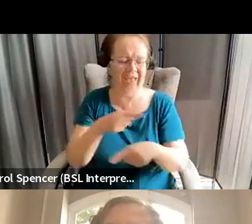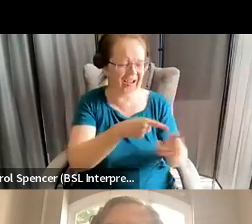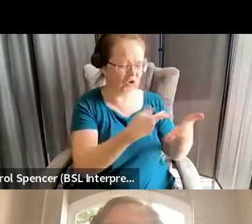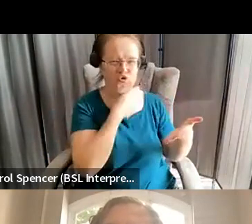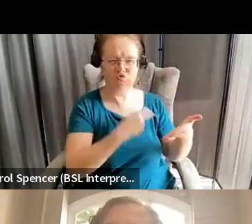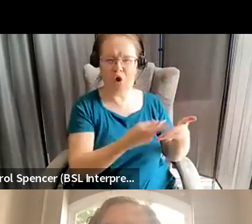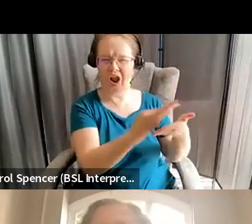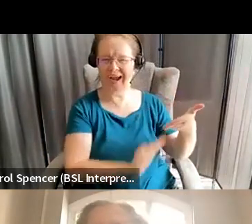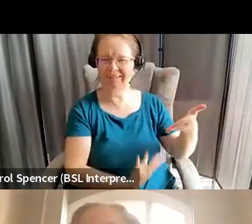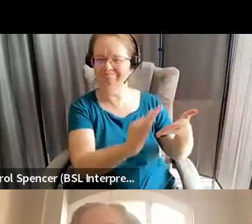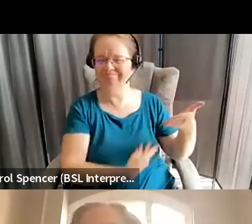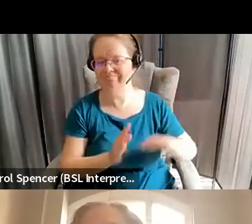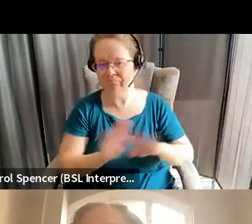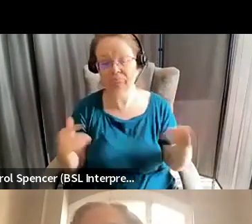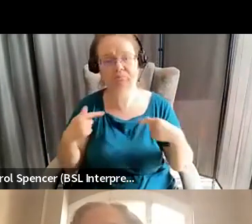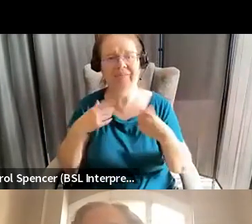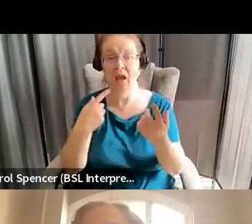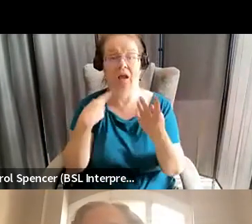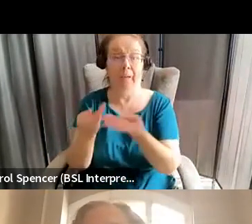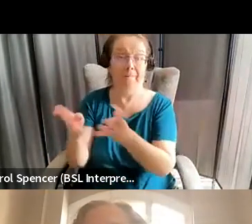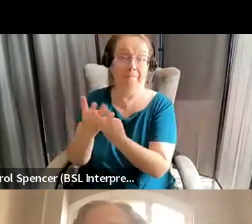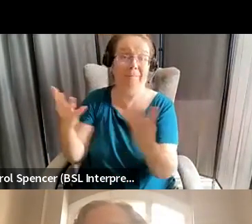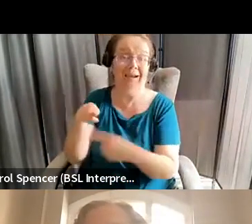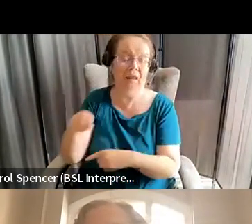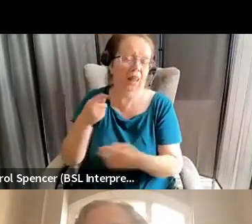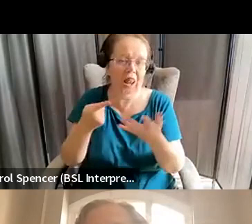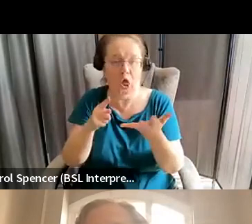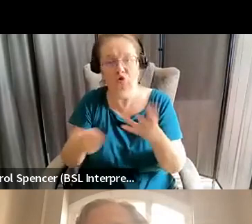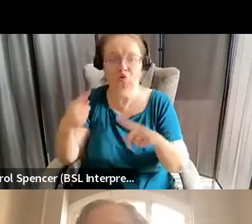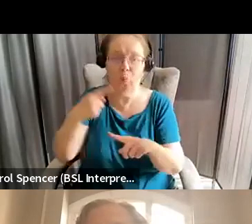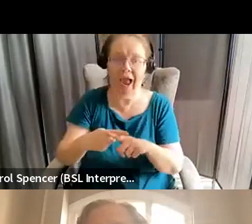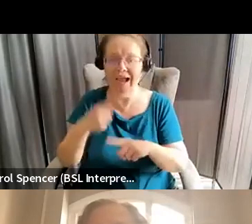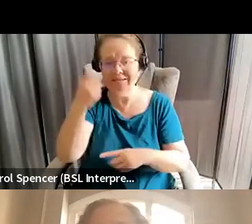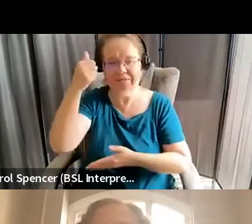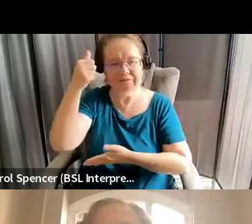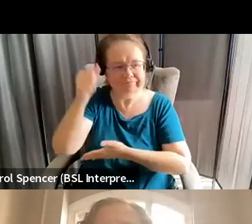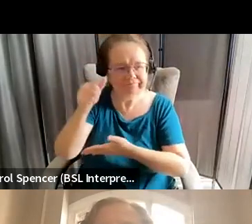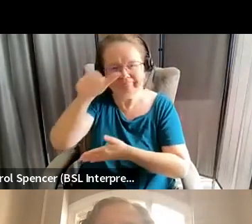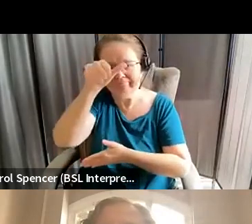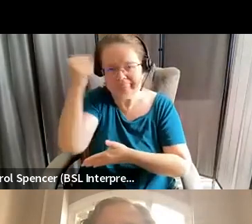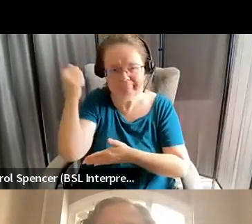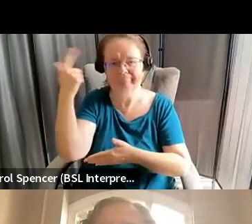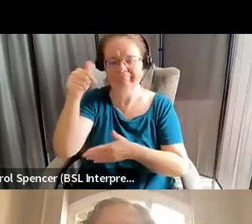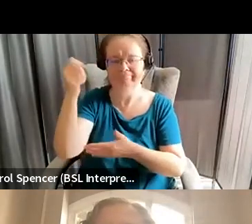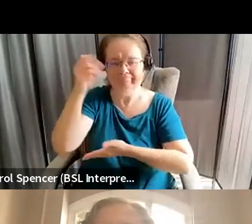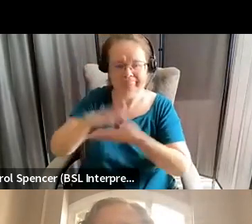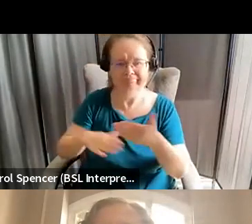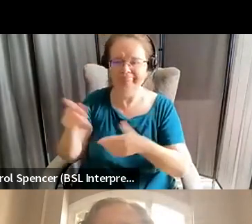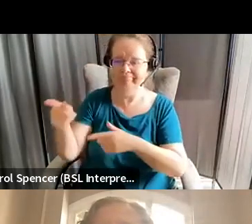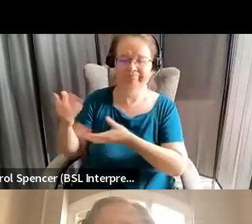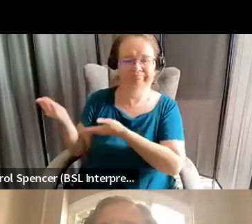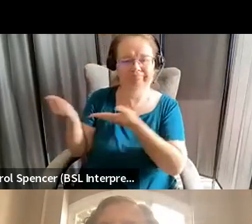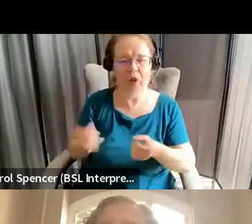I have here today with me a brilliant panel of UX accessibility and inclusion experts. And they're each going to bring their own